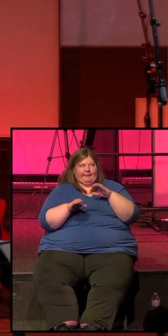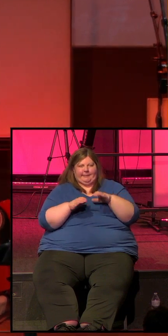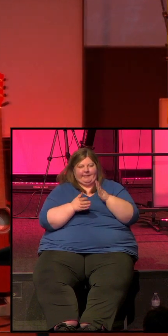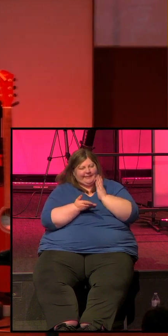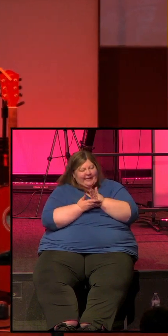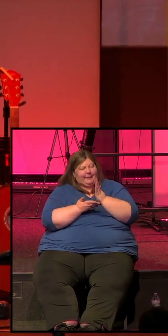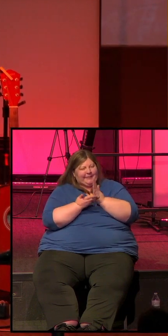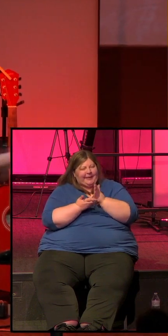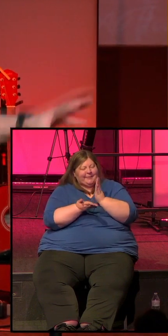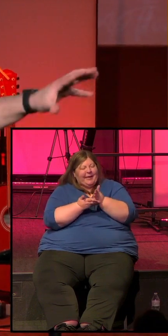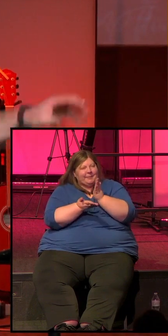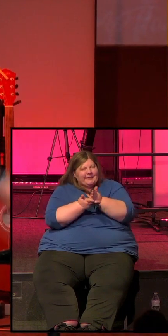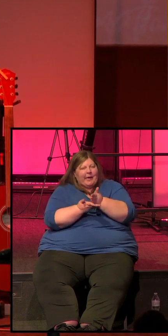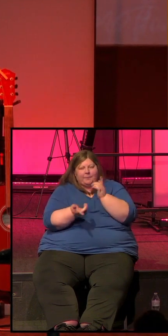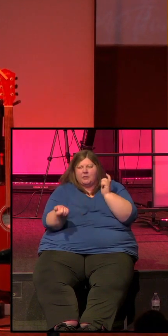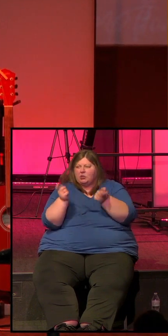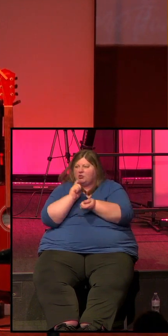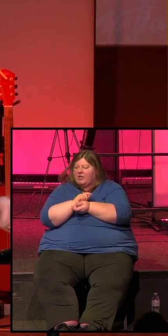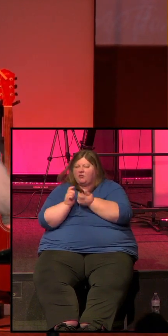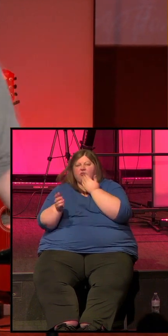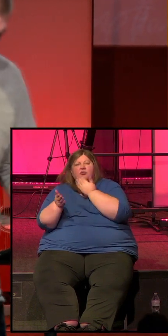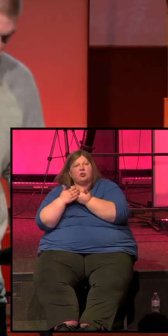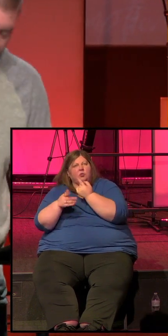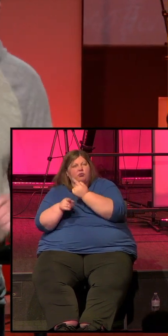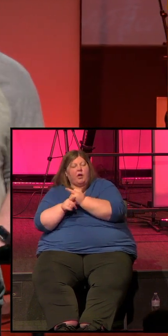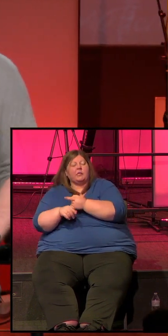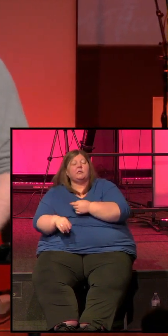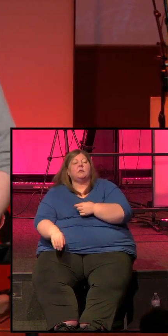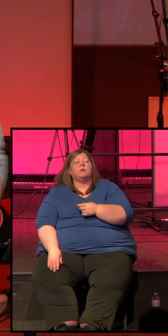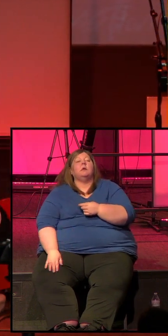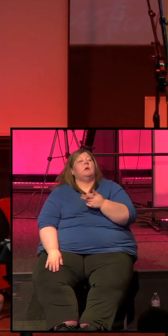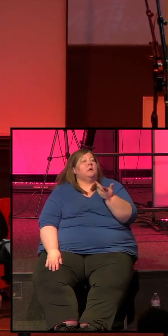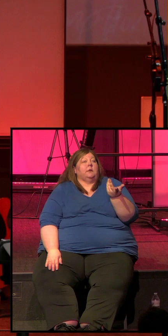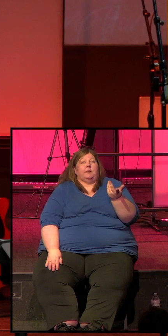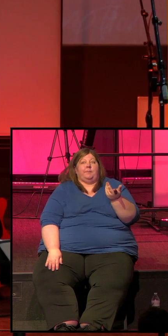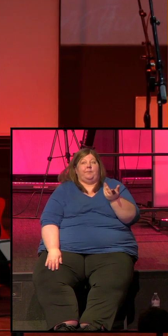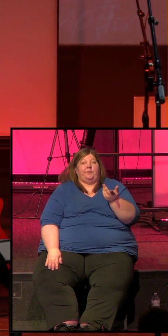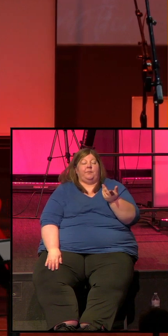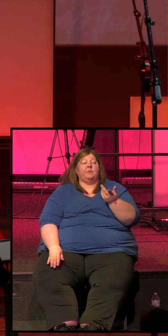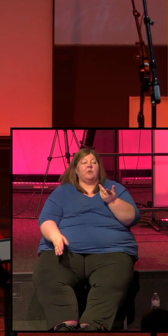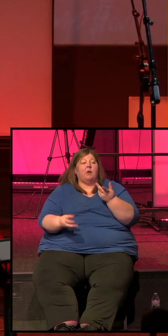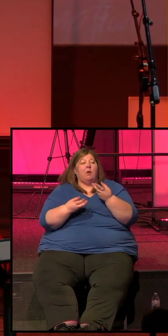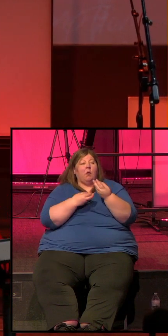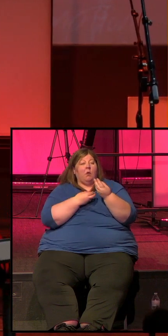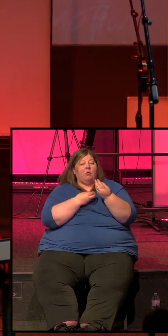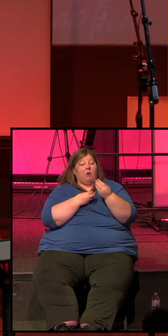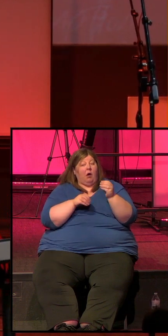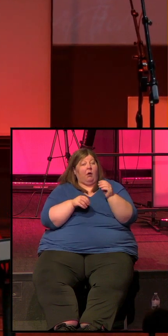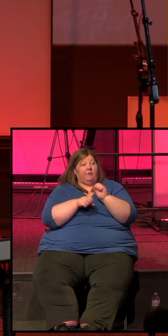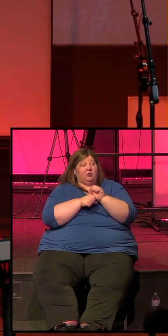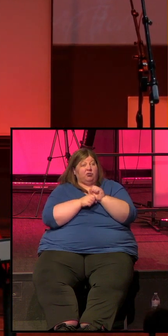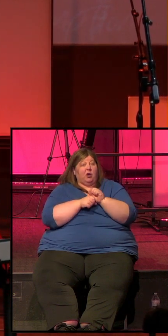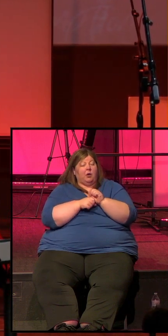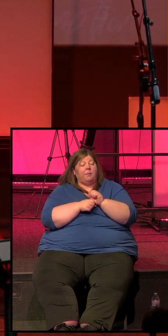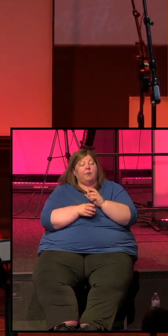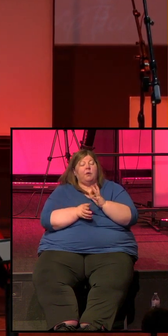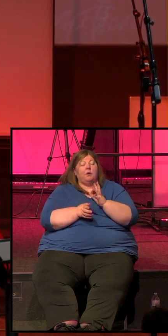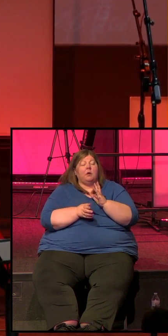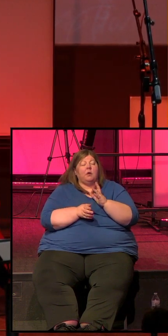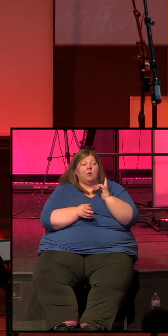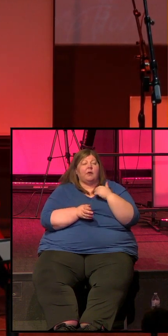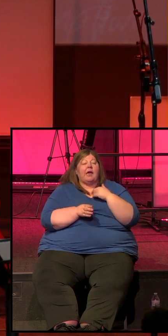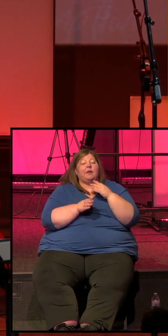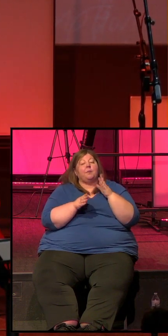stop doing that thing and start doing the right thing. What about the office? Have you ever heard of like a performance improvement plan? We're trying